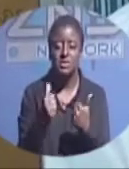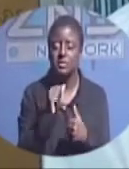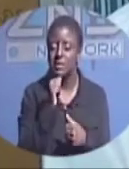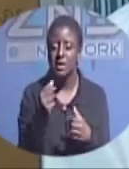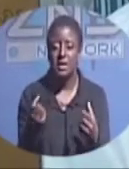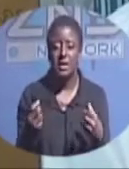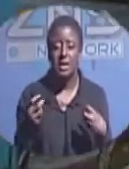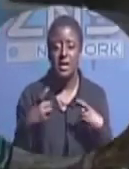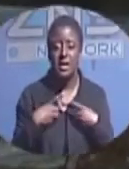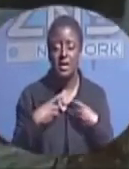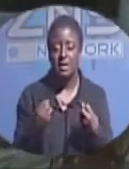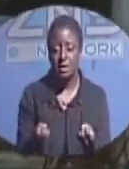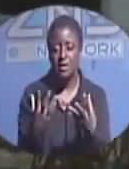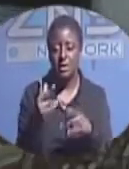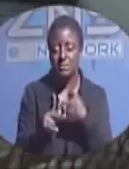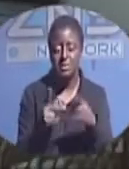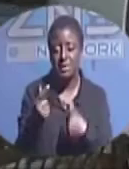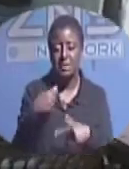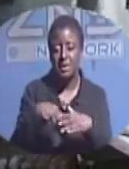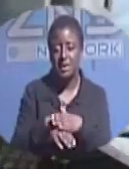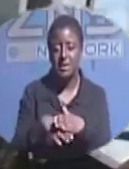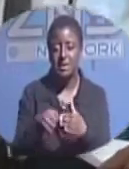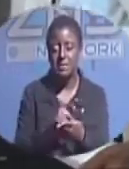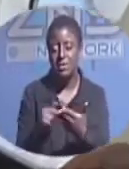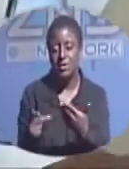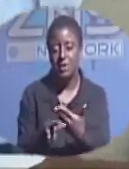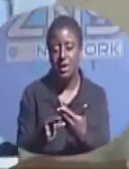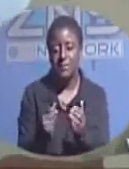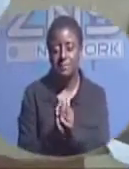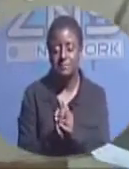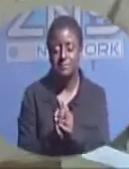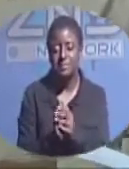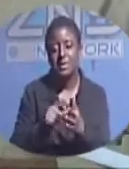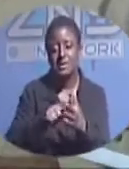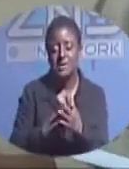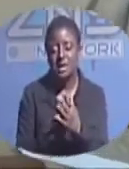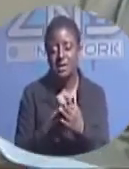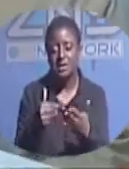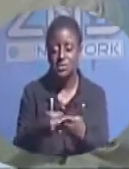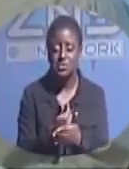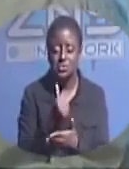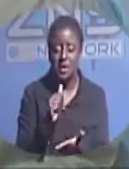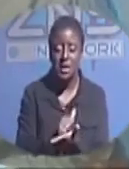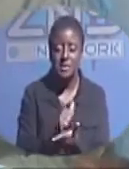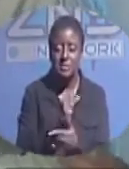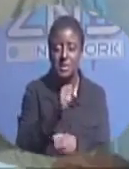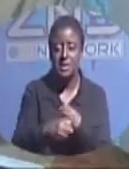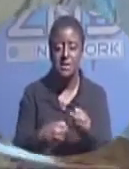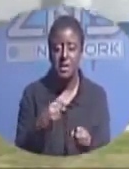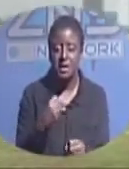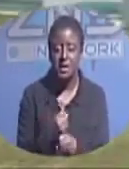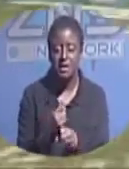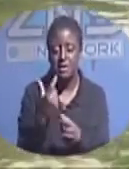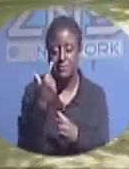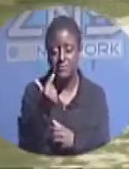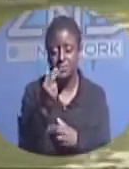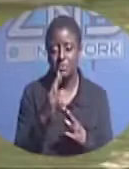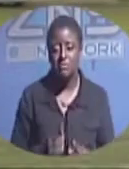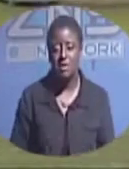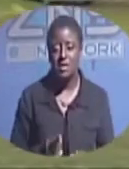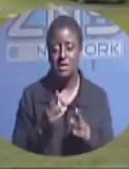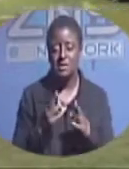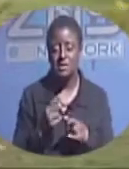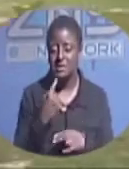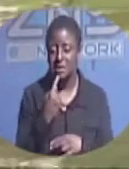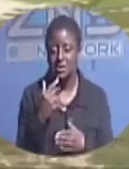flocking into the program. At a ceremony to launch the start of the new academic year and a committee for a better South Andros, a few residents we spoke to